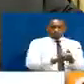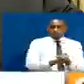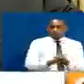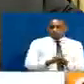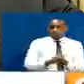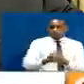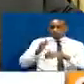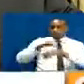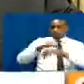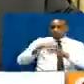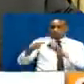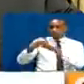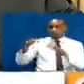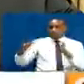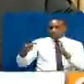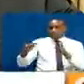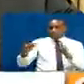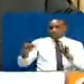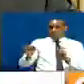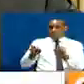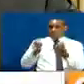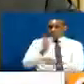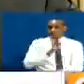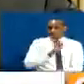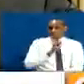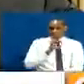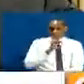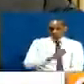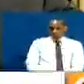When the murder happened,